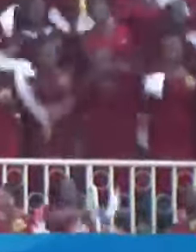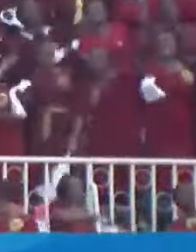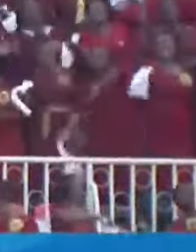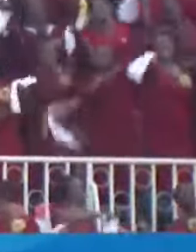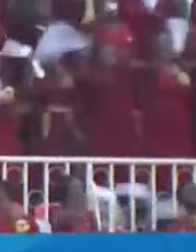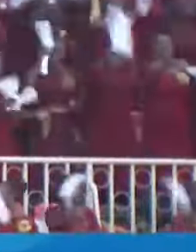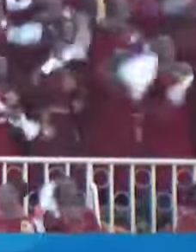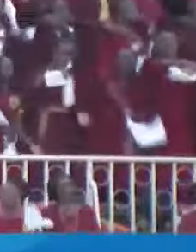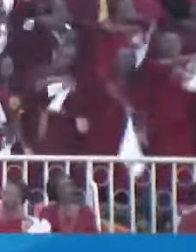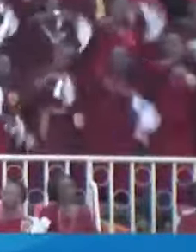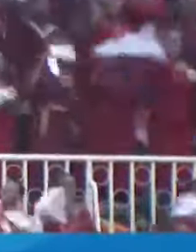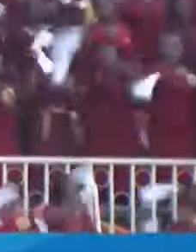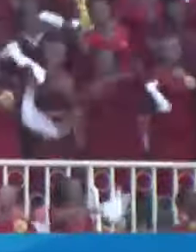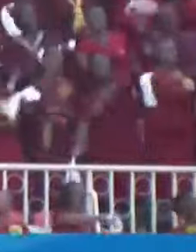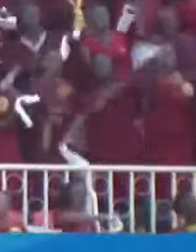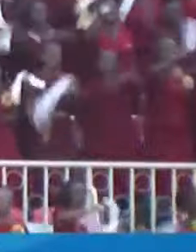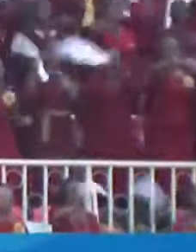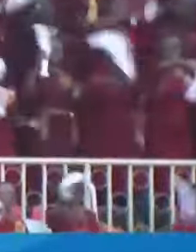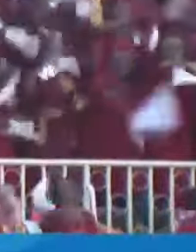Jesus we ex you name